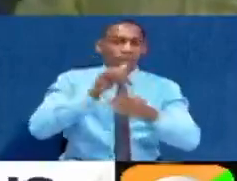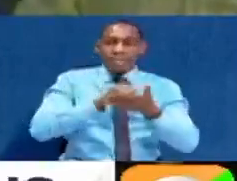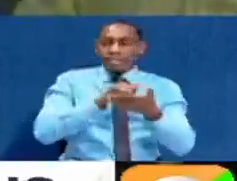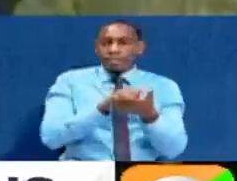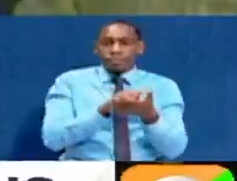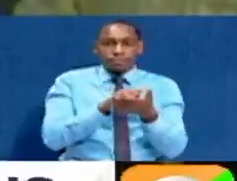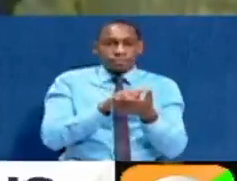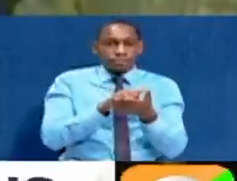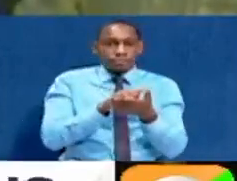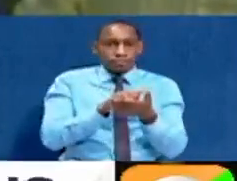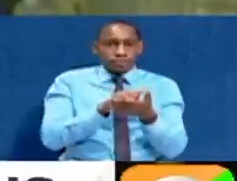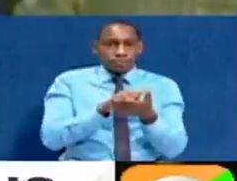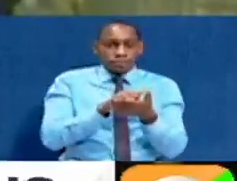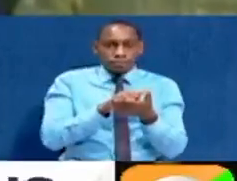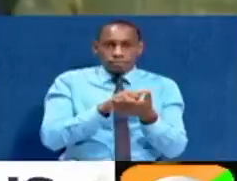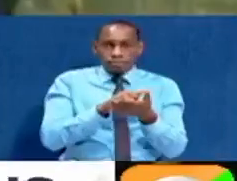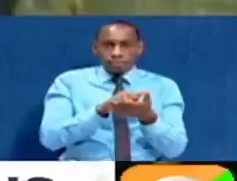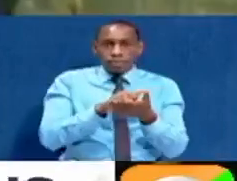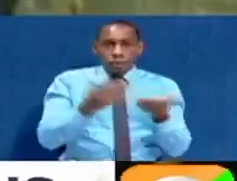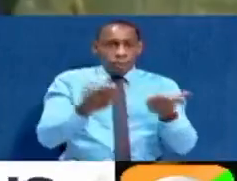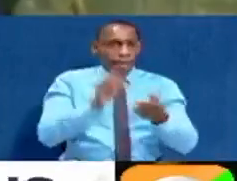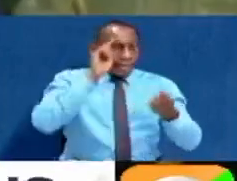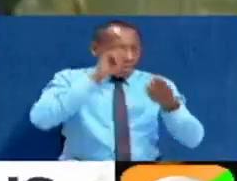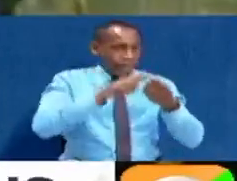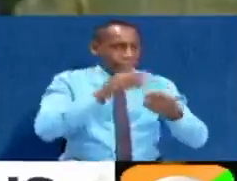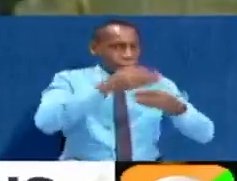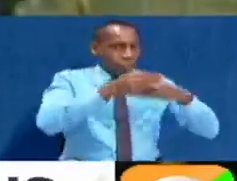sure that where we intend to